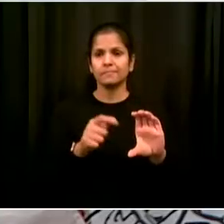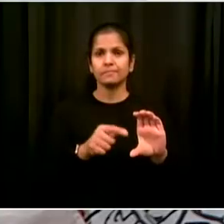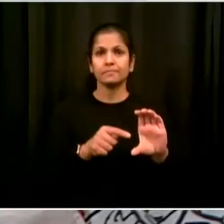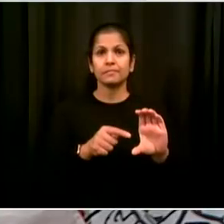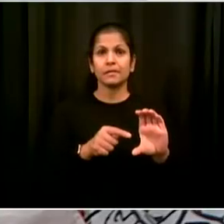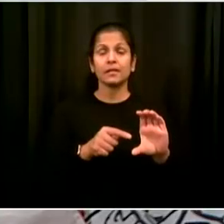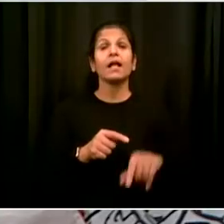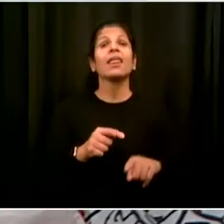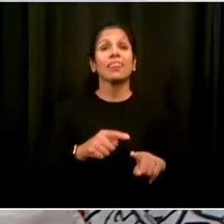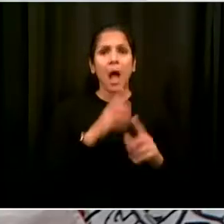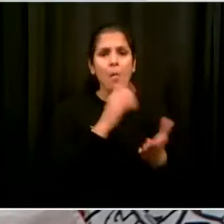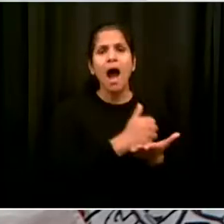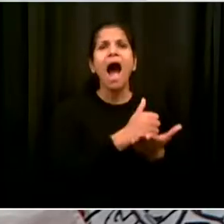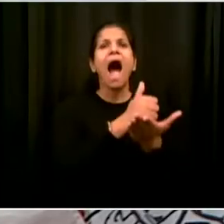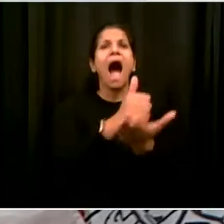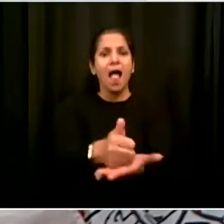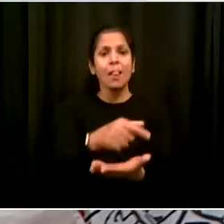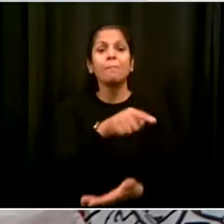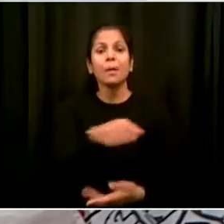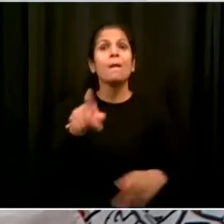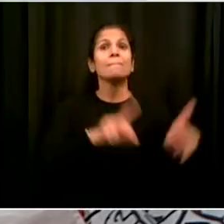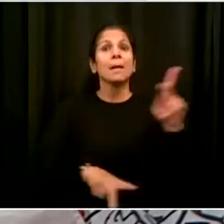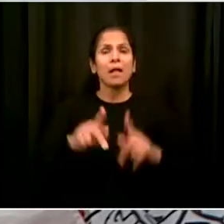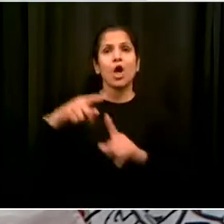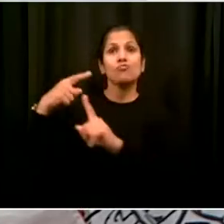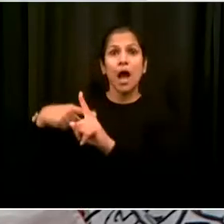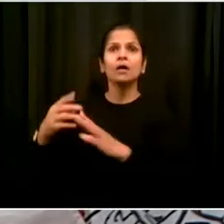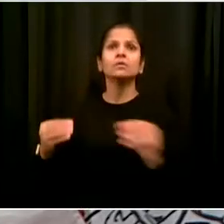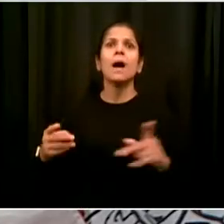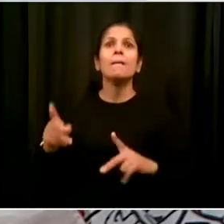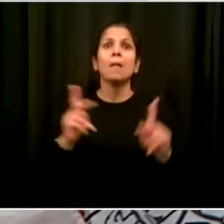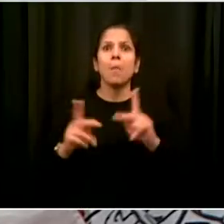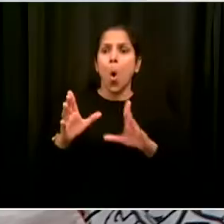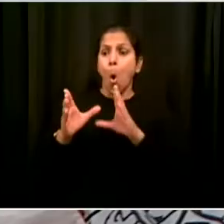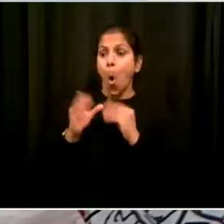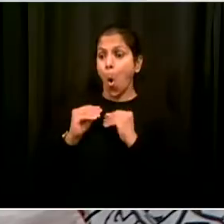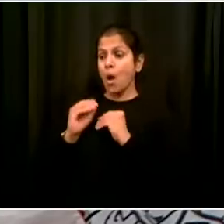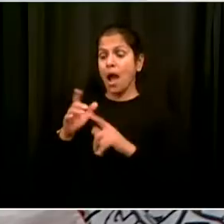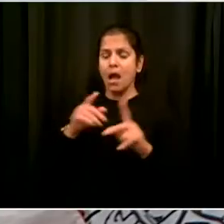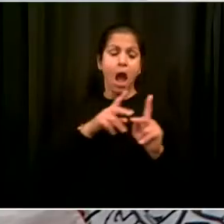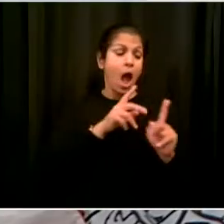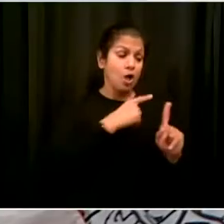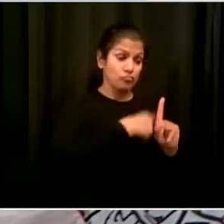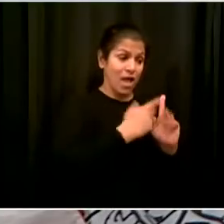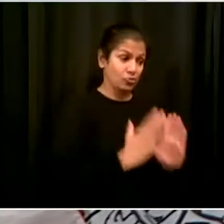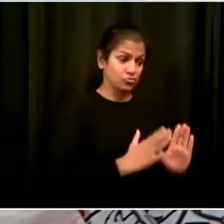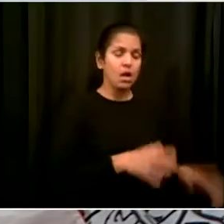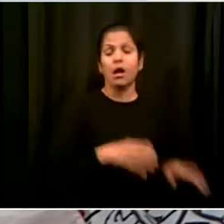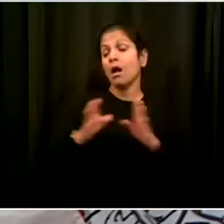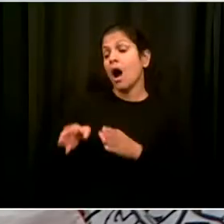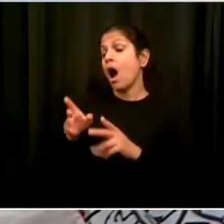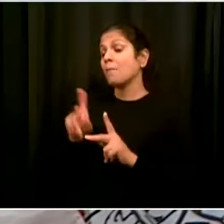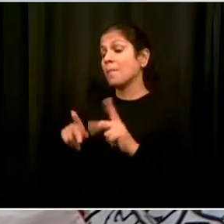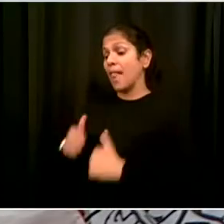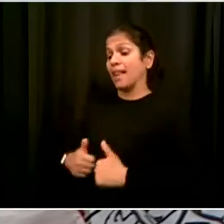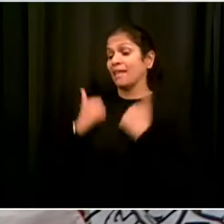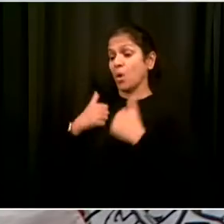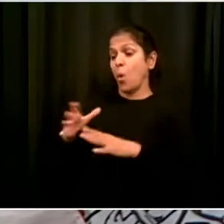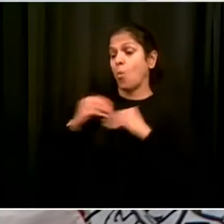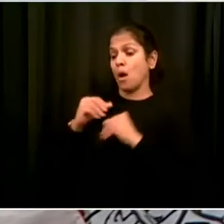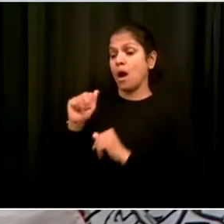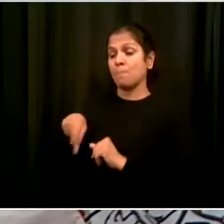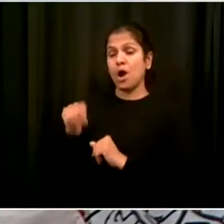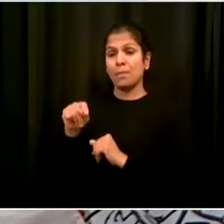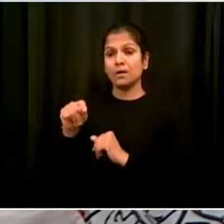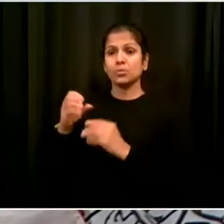and need to pay mortgages. This is the kind of thing the federal government should be doing right now to help people survive this crisis and get back on their